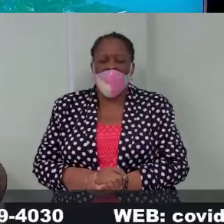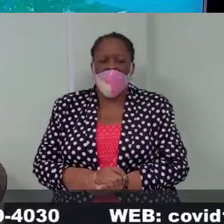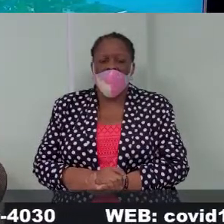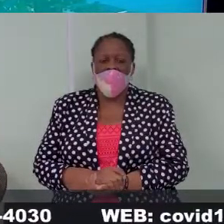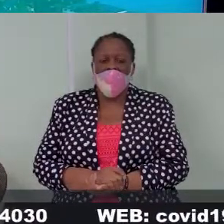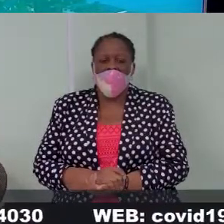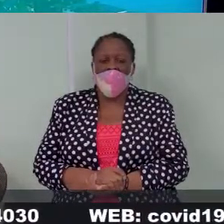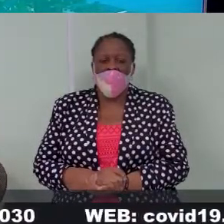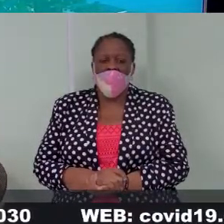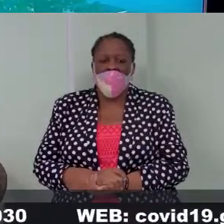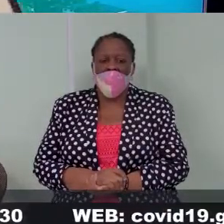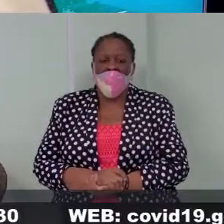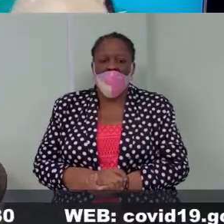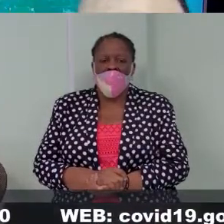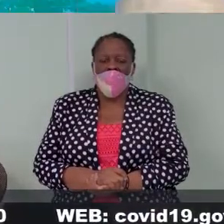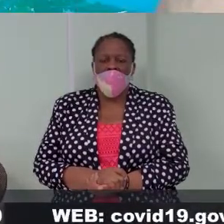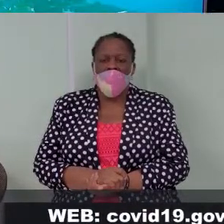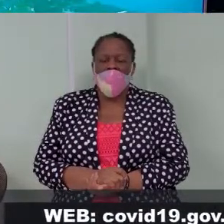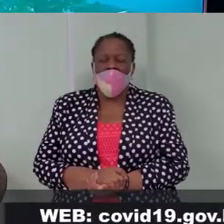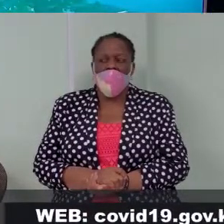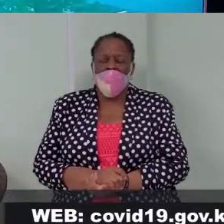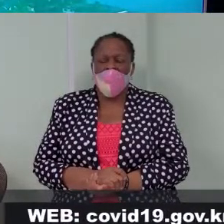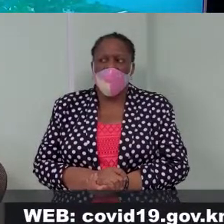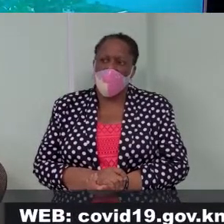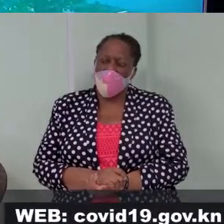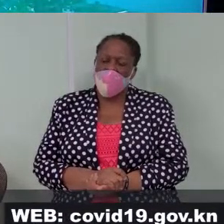Dr. Wilkinson.